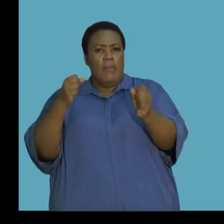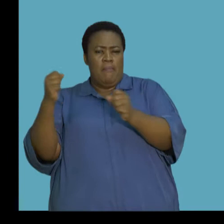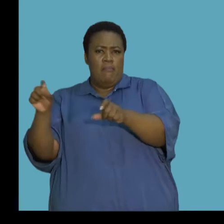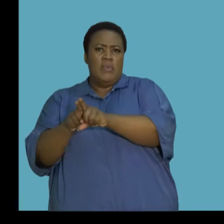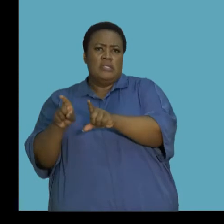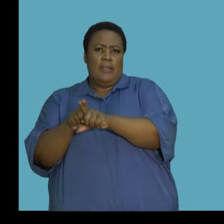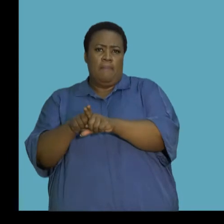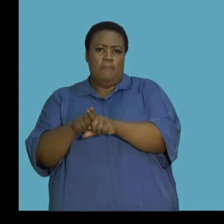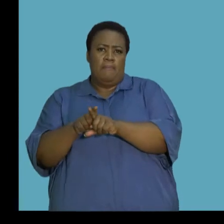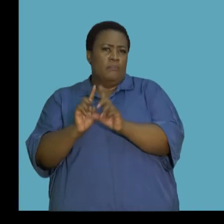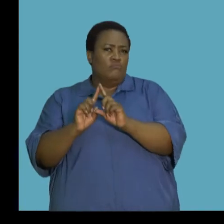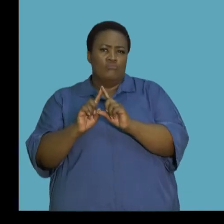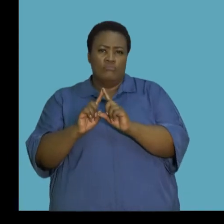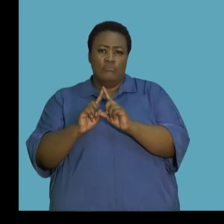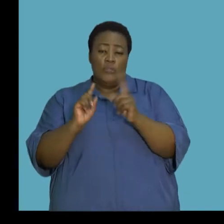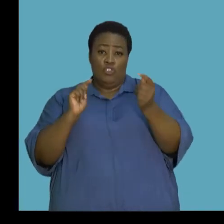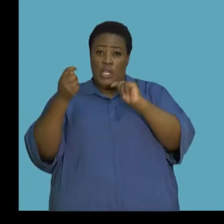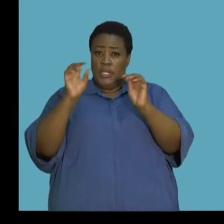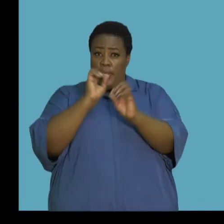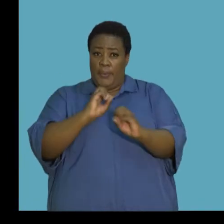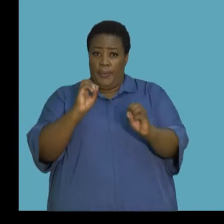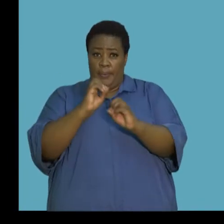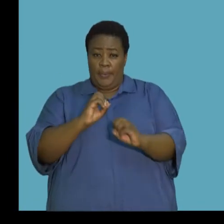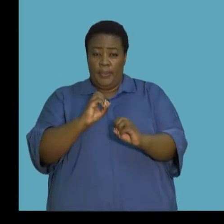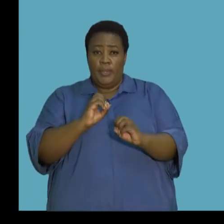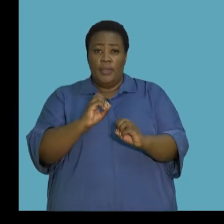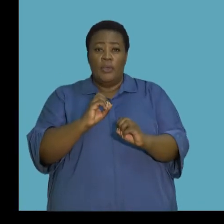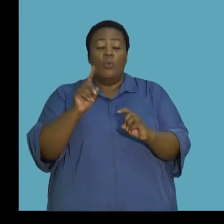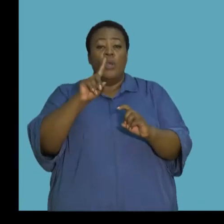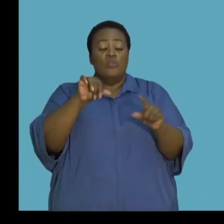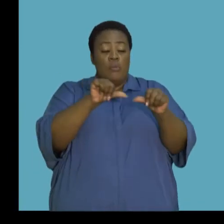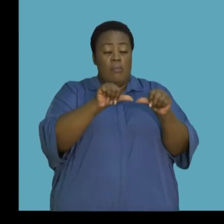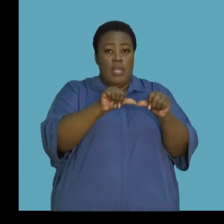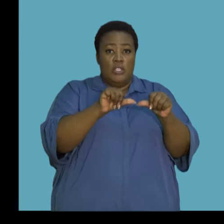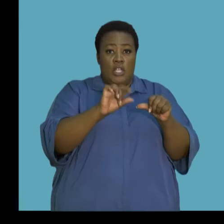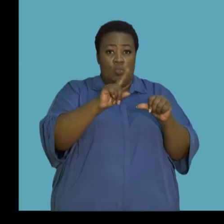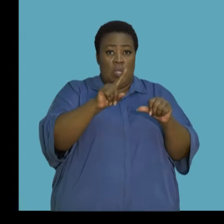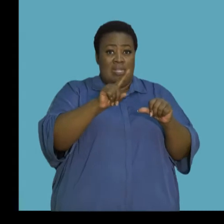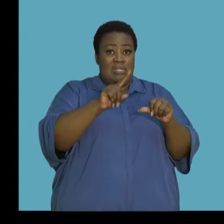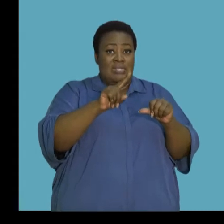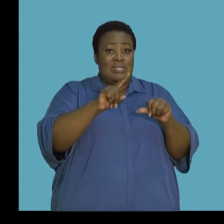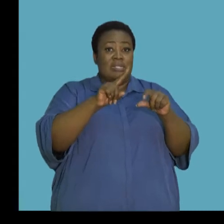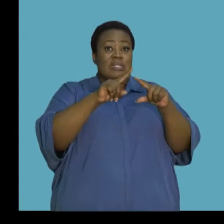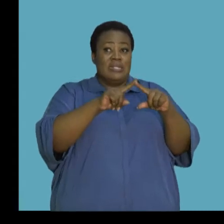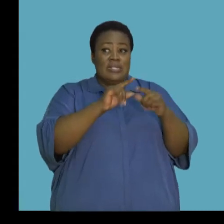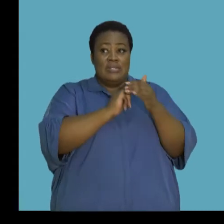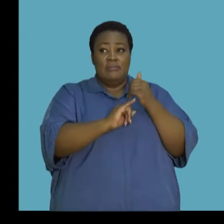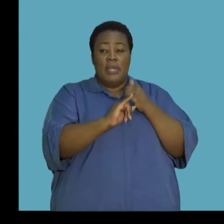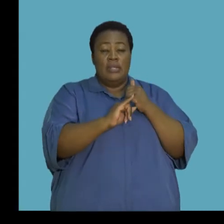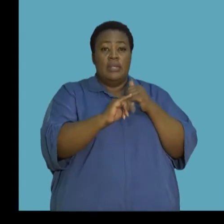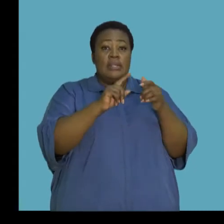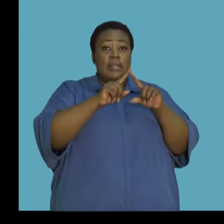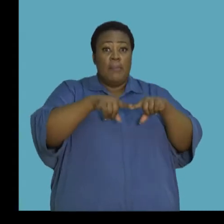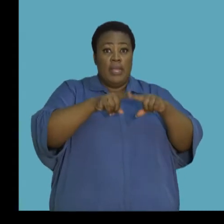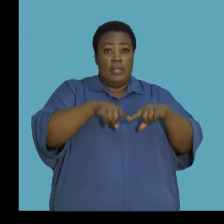same or constant. What is measured is referred to as the dependent variable. Let's try and unpack that.